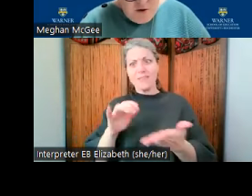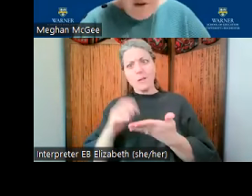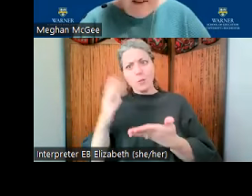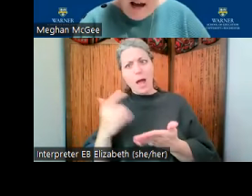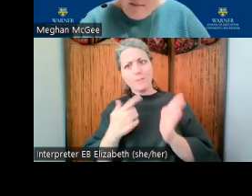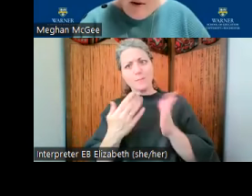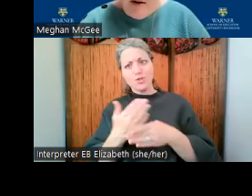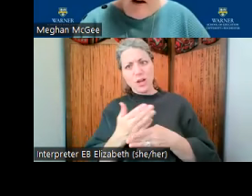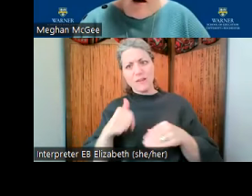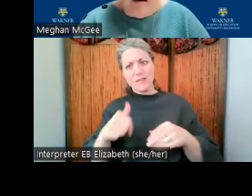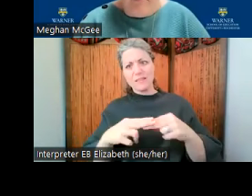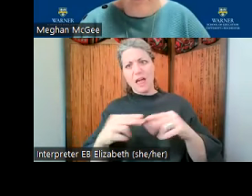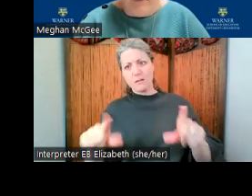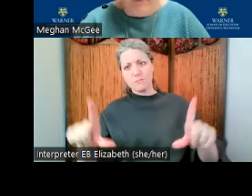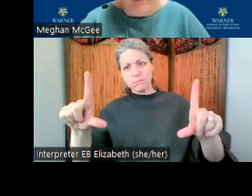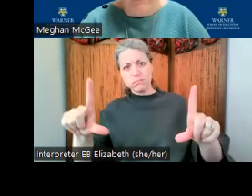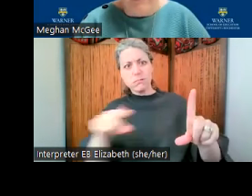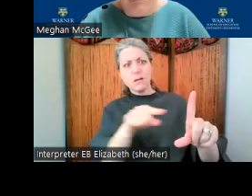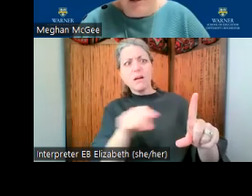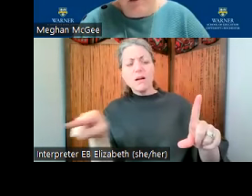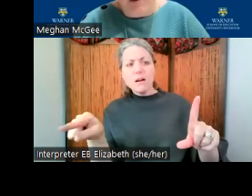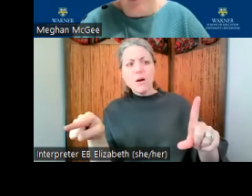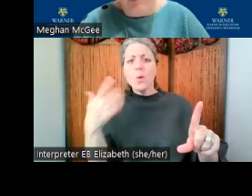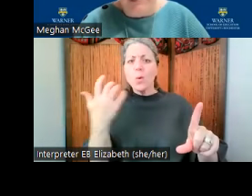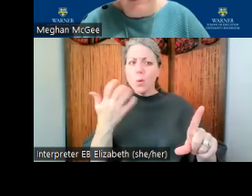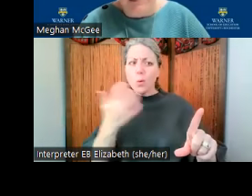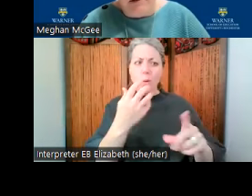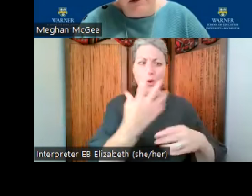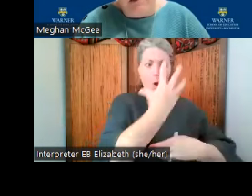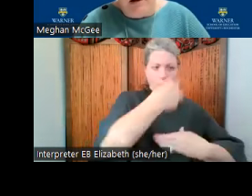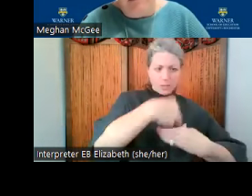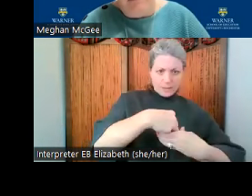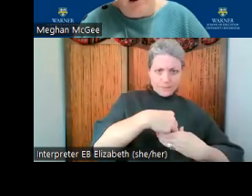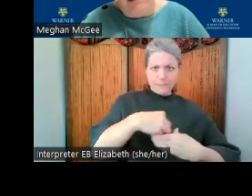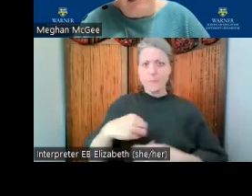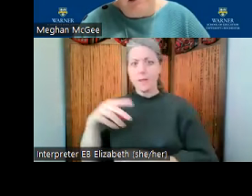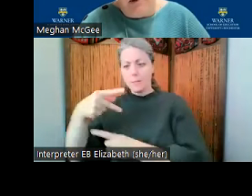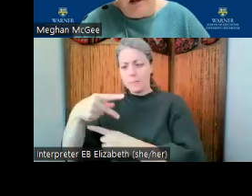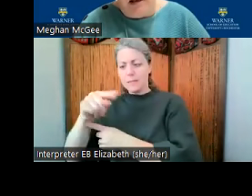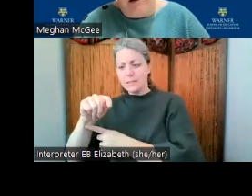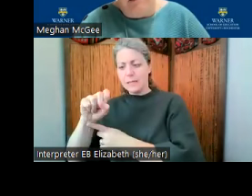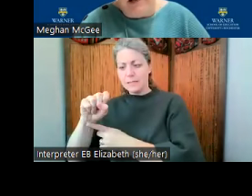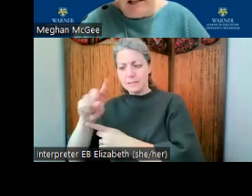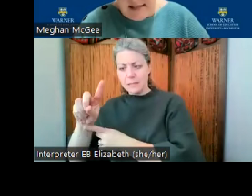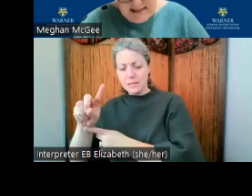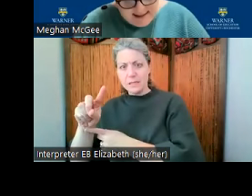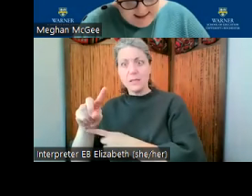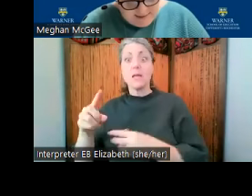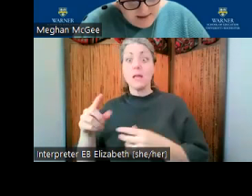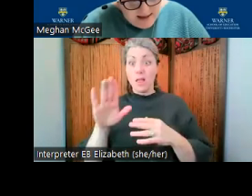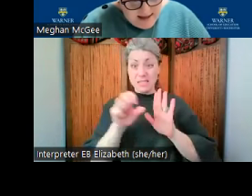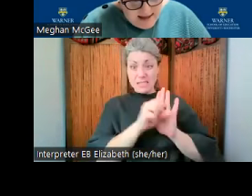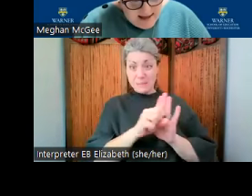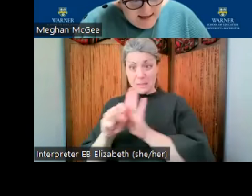the overlap of symptom or perceived symptom of autism and